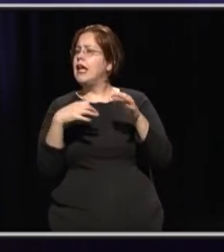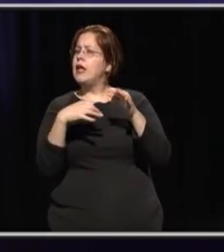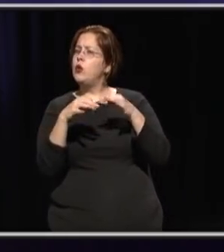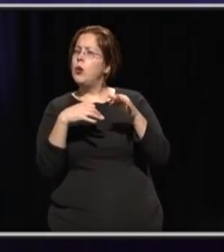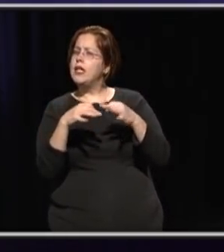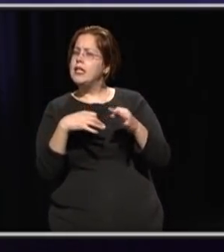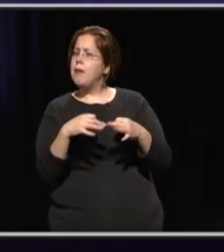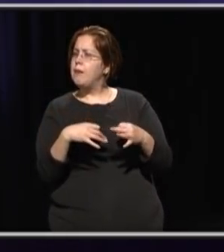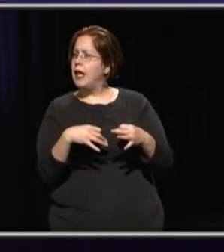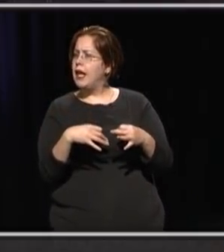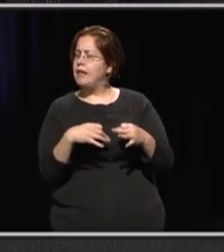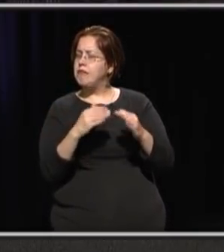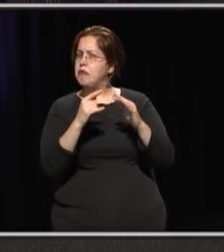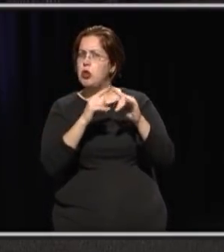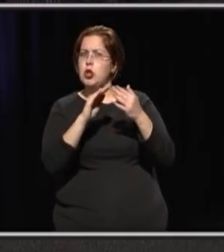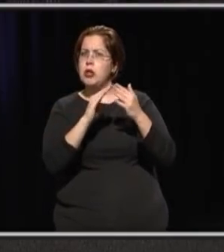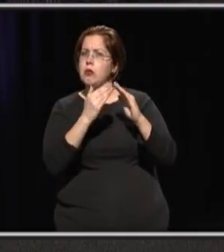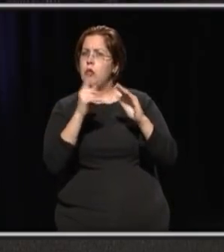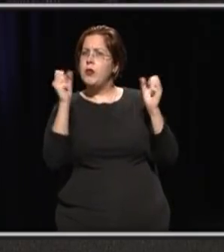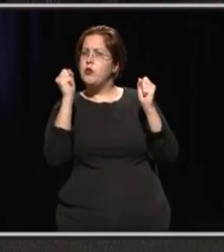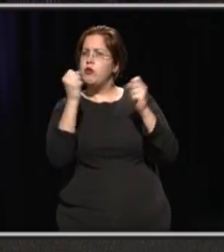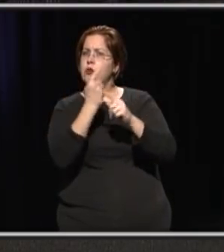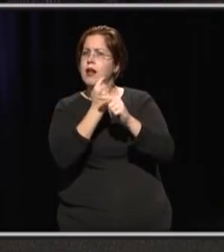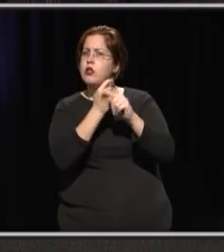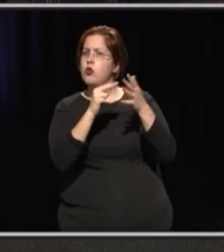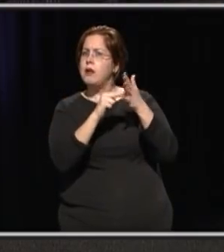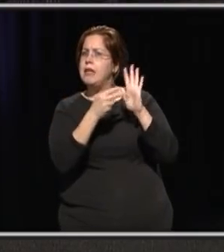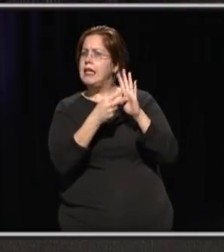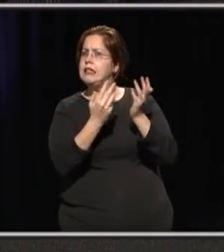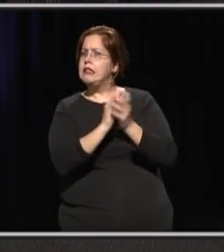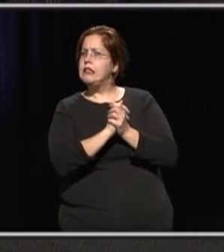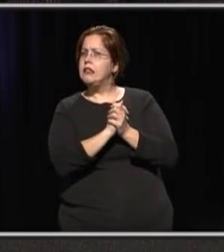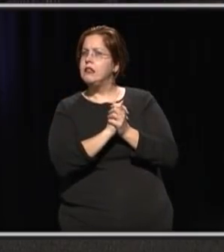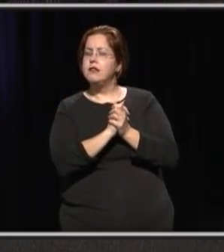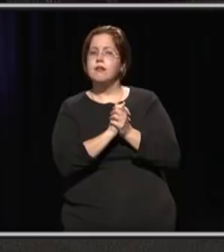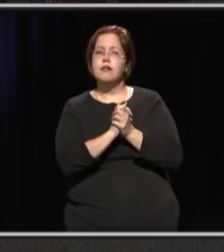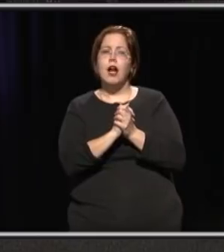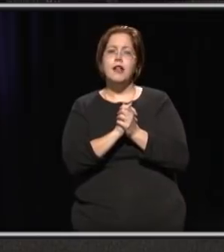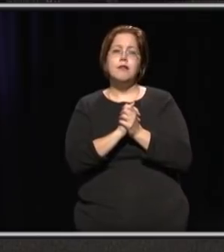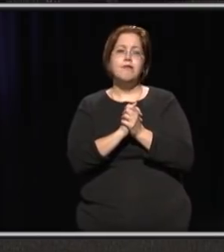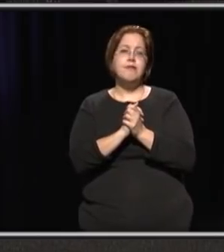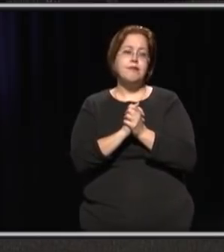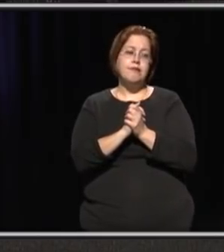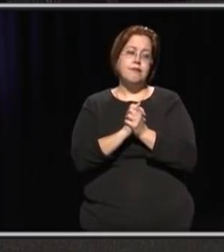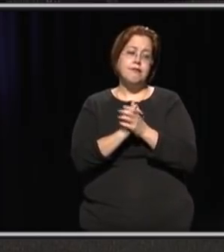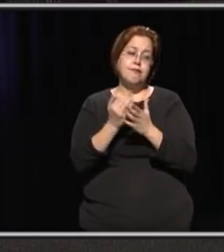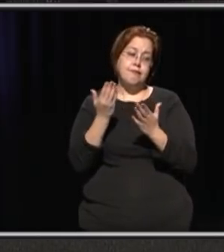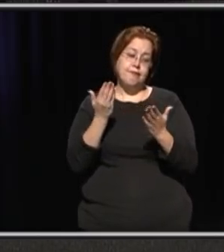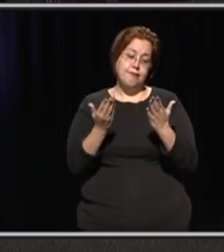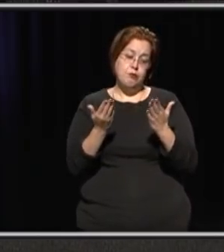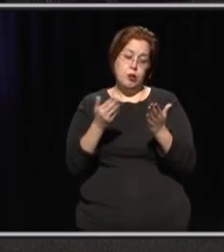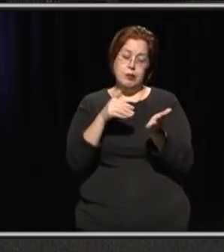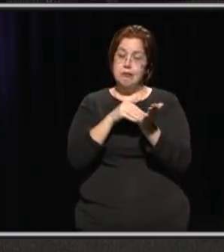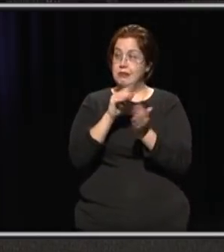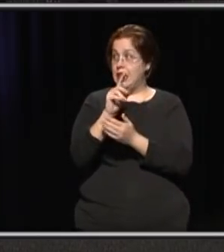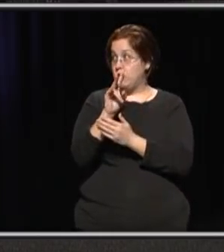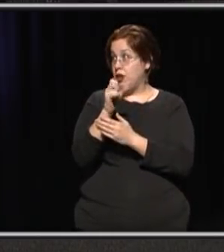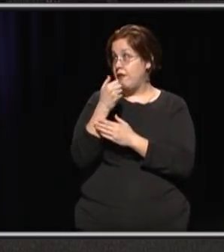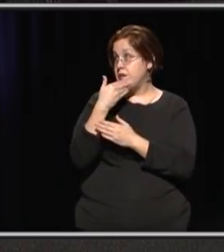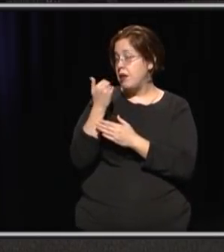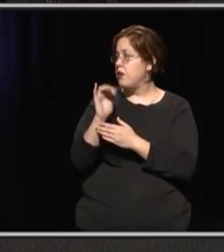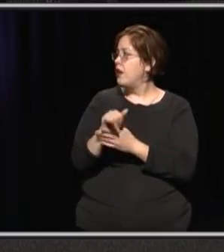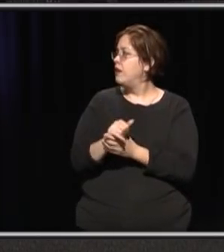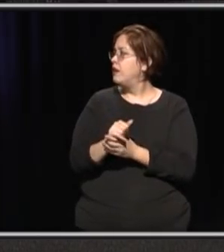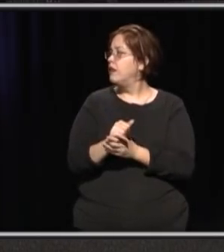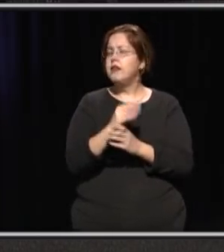to our community what does a refrigerator truck mean? Actually, probably Dr. Davis would be better to do that.